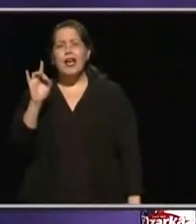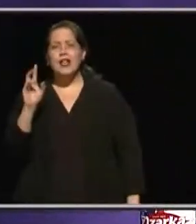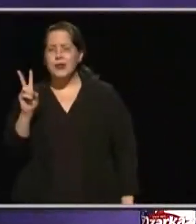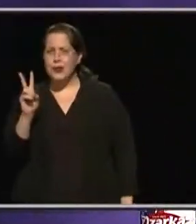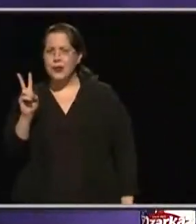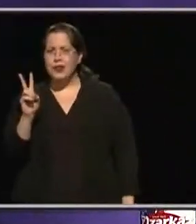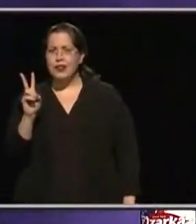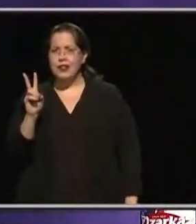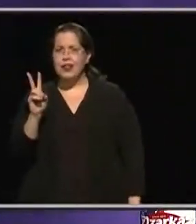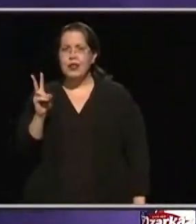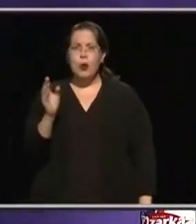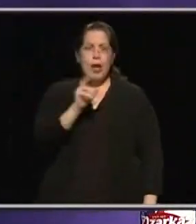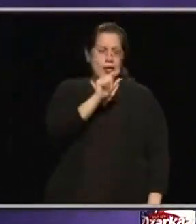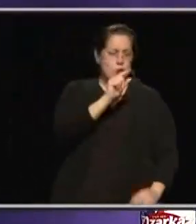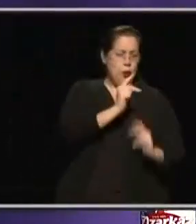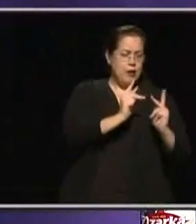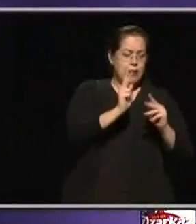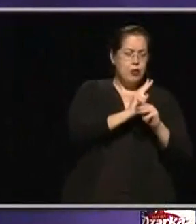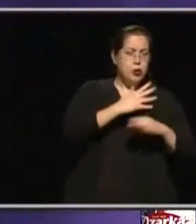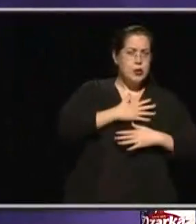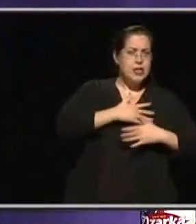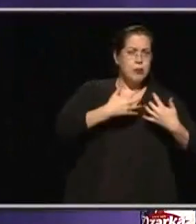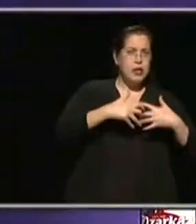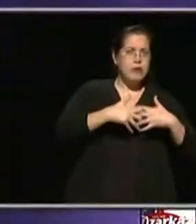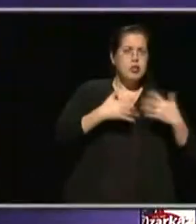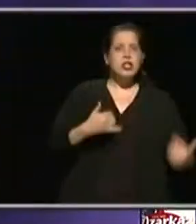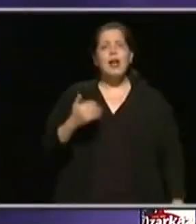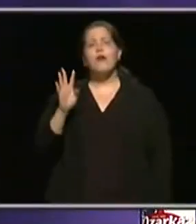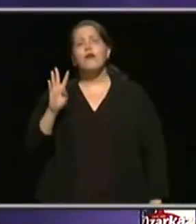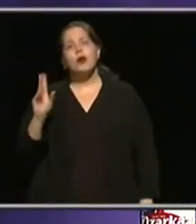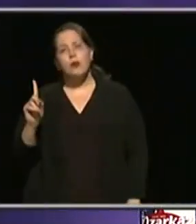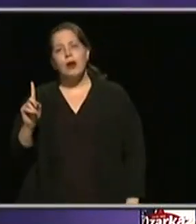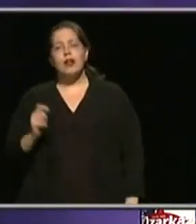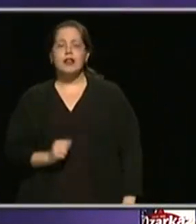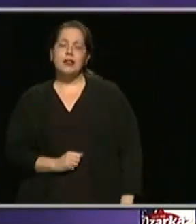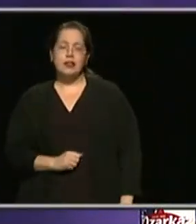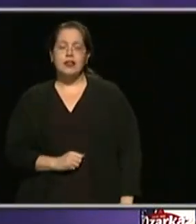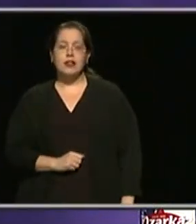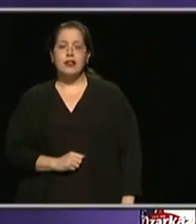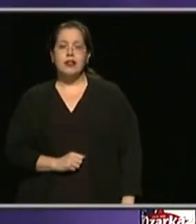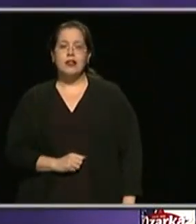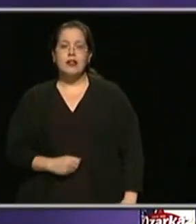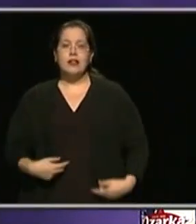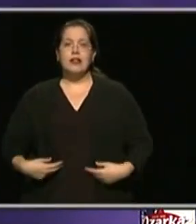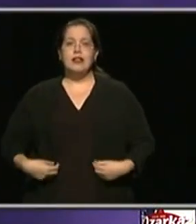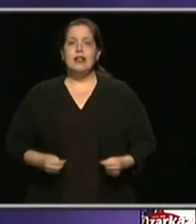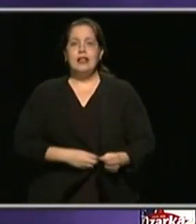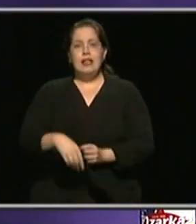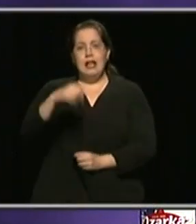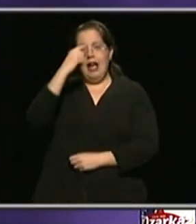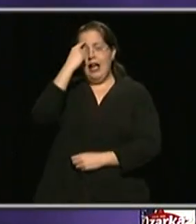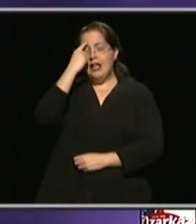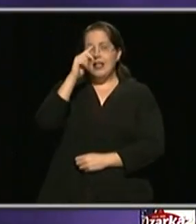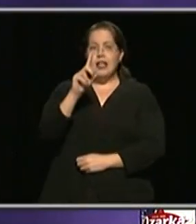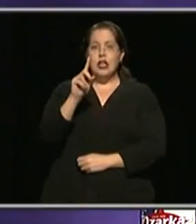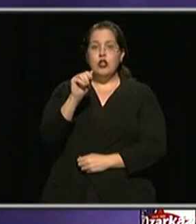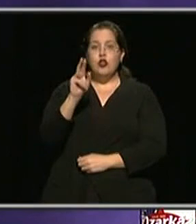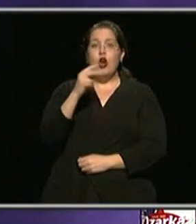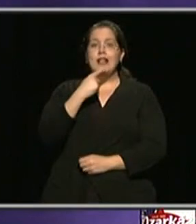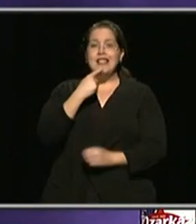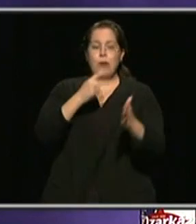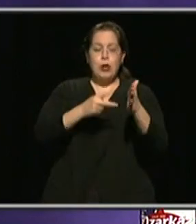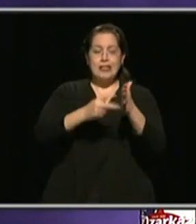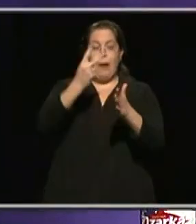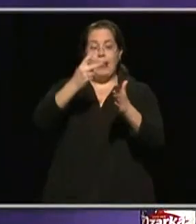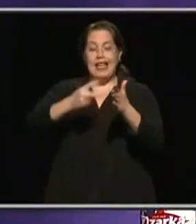82. And we had 20 on ventilators, and now we have 41. I think Dawn is saying that we're doubling in